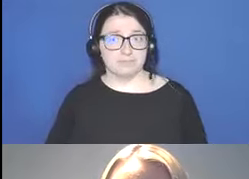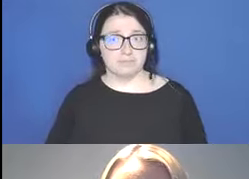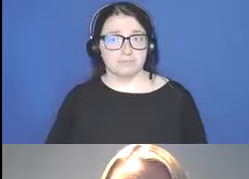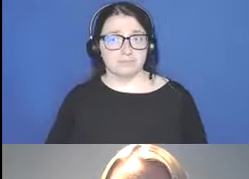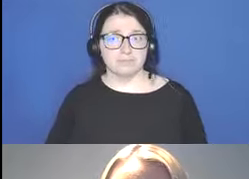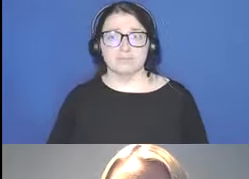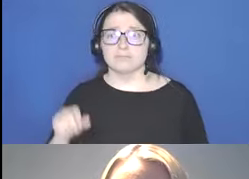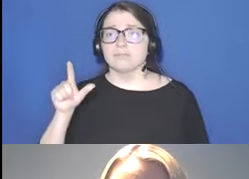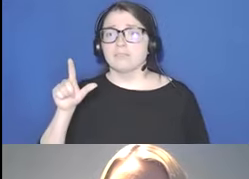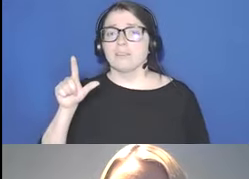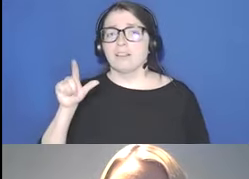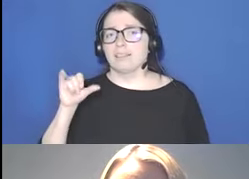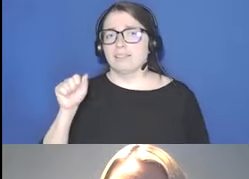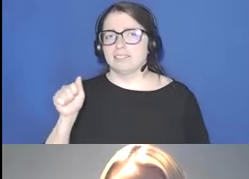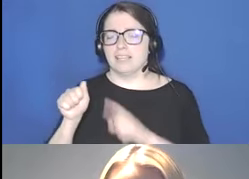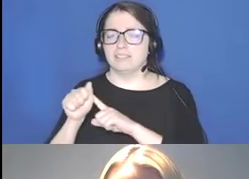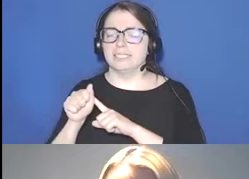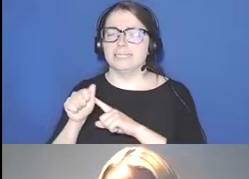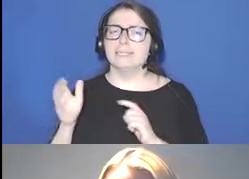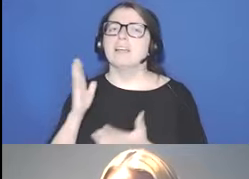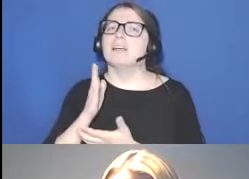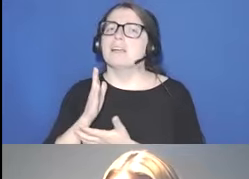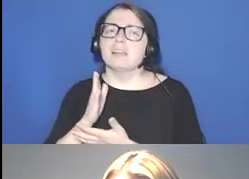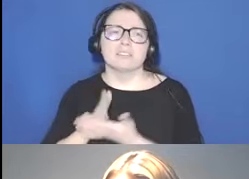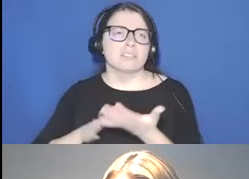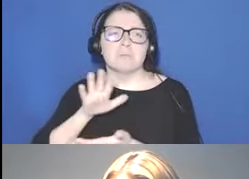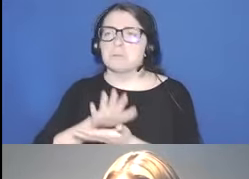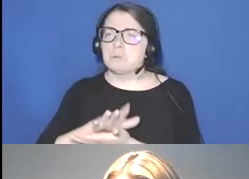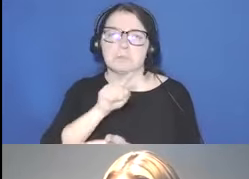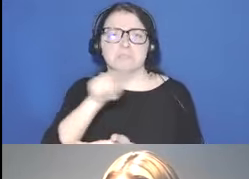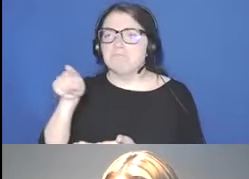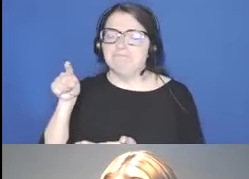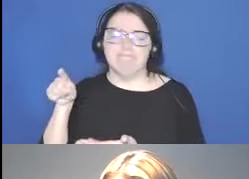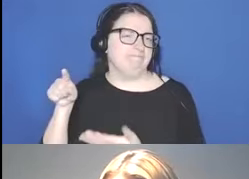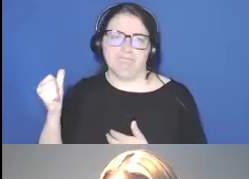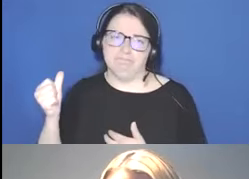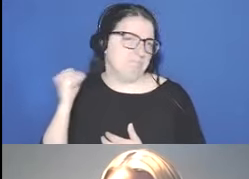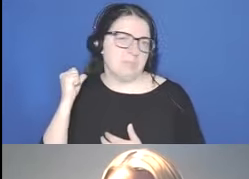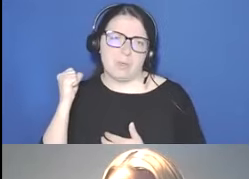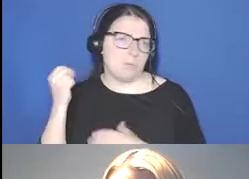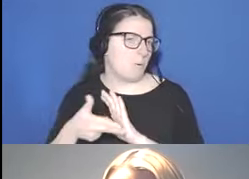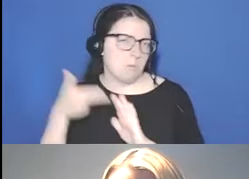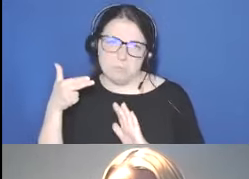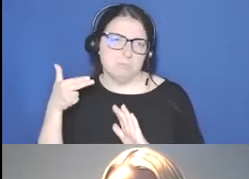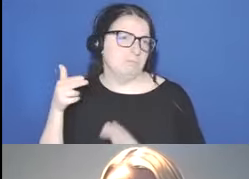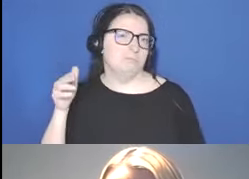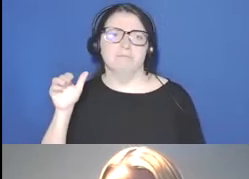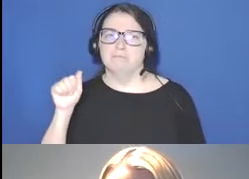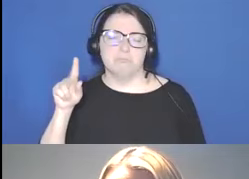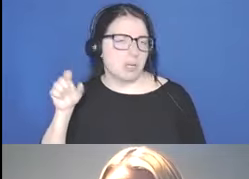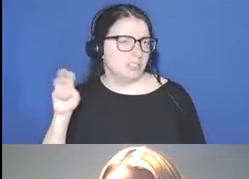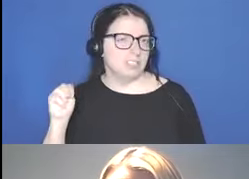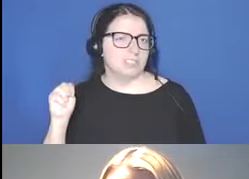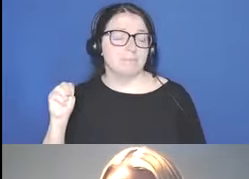Not all schools will diagnose autism. Okay. So by giving the school special ed committee